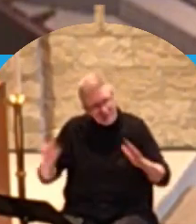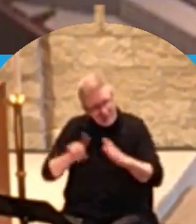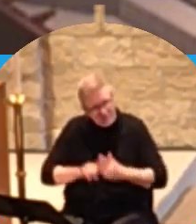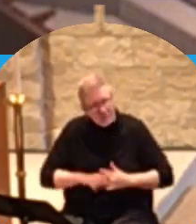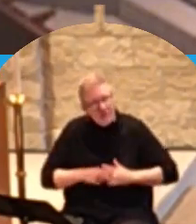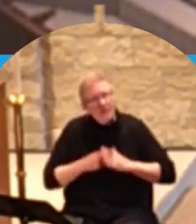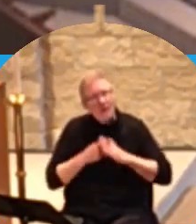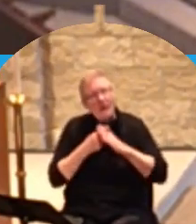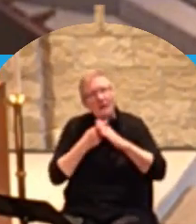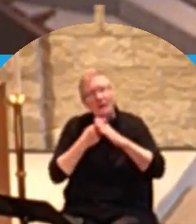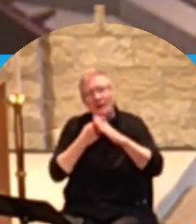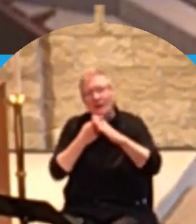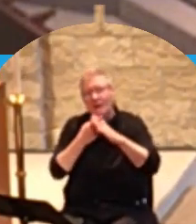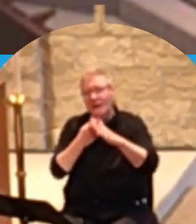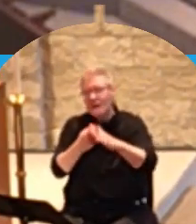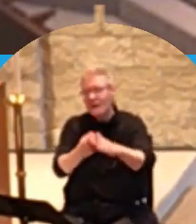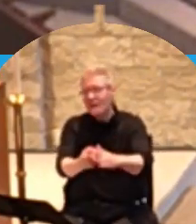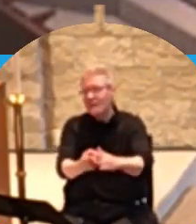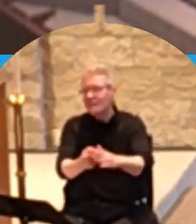has begun